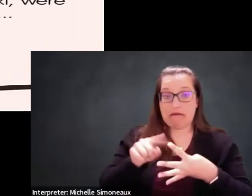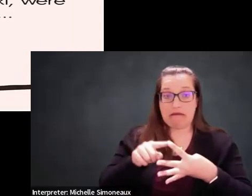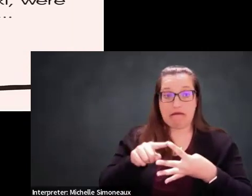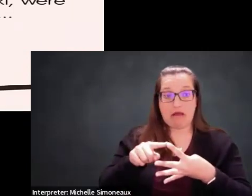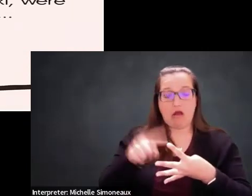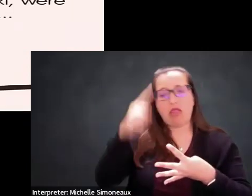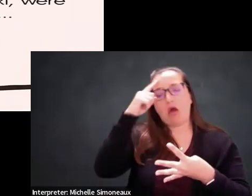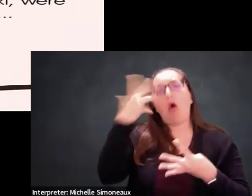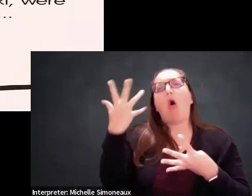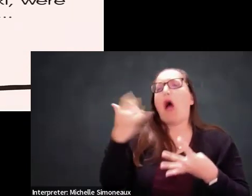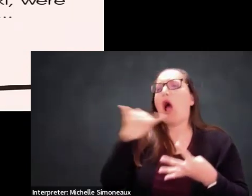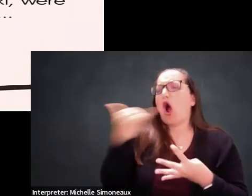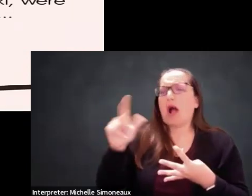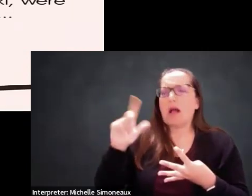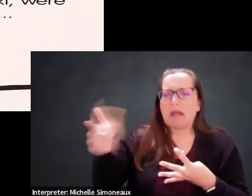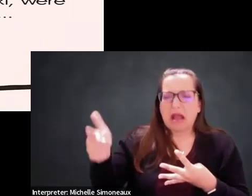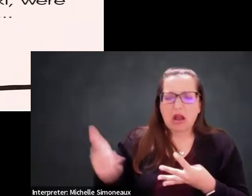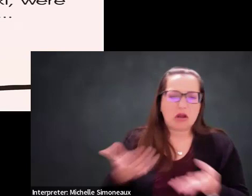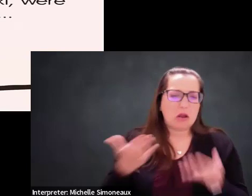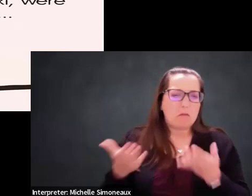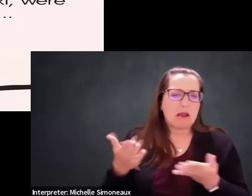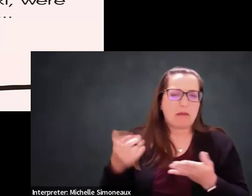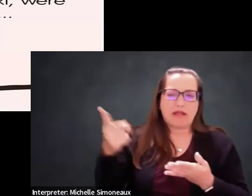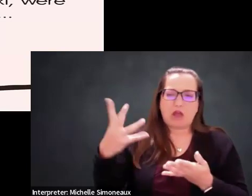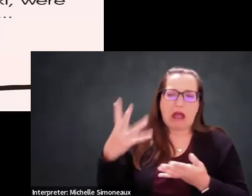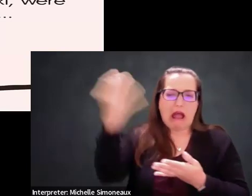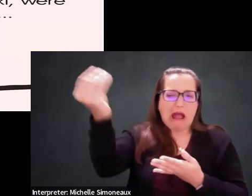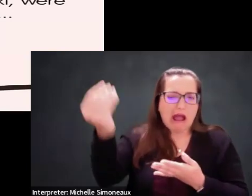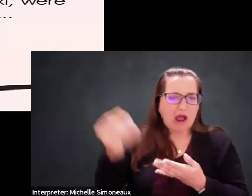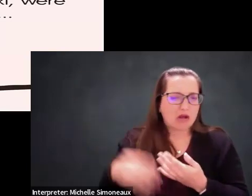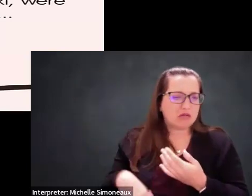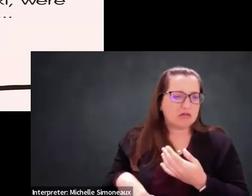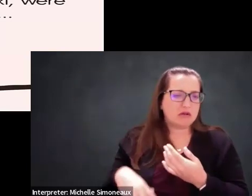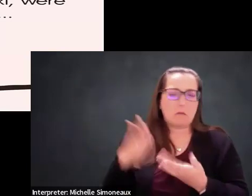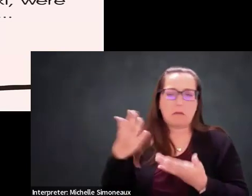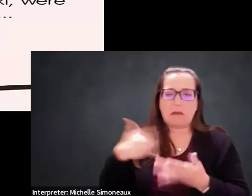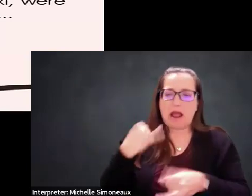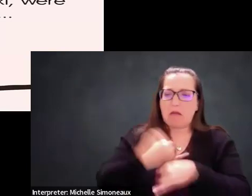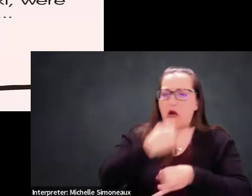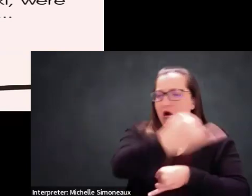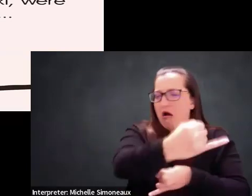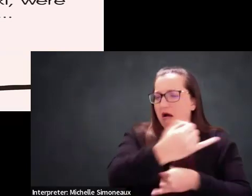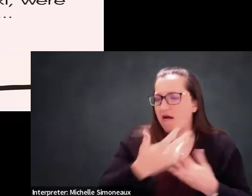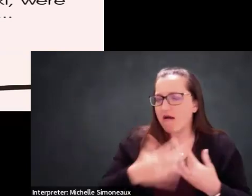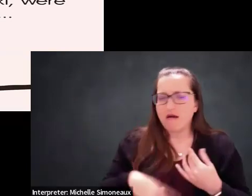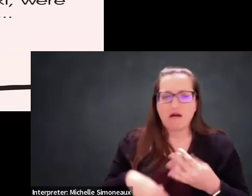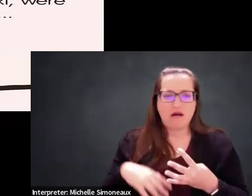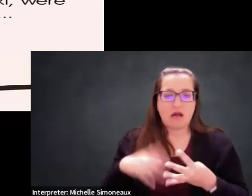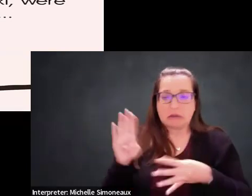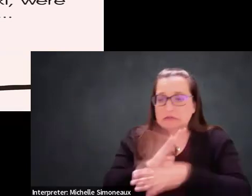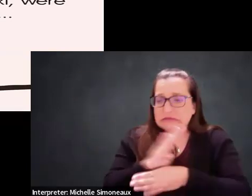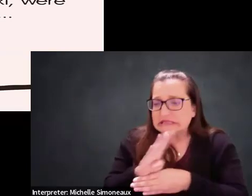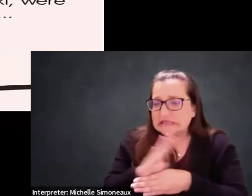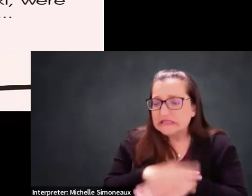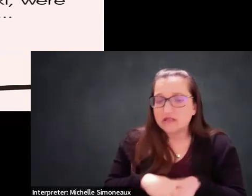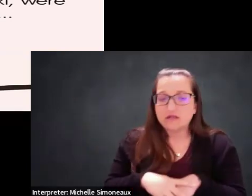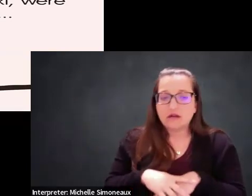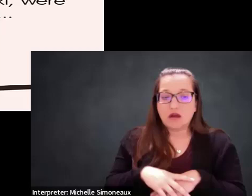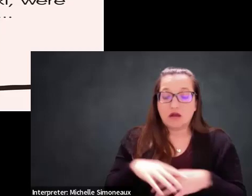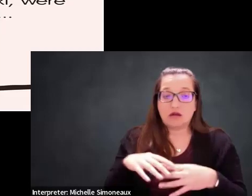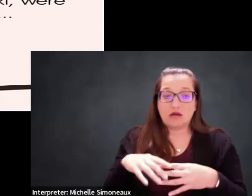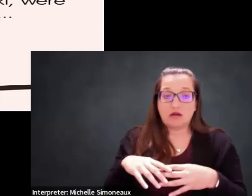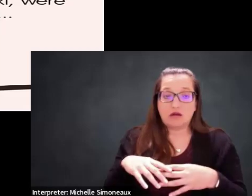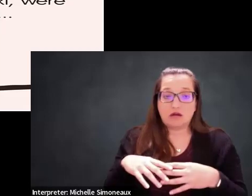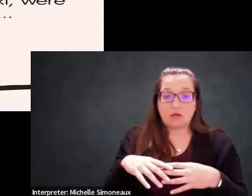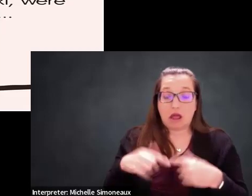you may think, I'll call them later. Maybe they're not on site. Maybe you work at a different location than your boss. Maybe they're a little bit busy. You're going to text them. Maybe